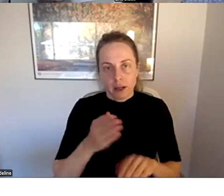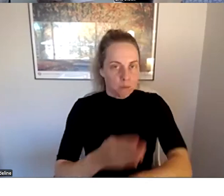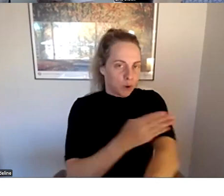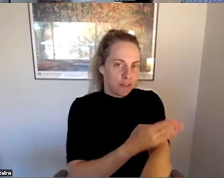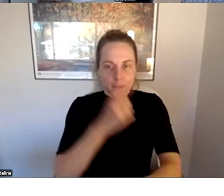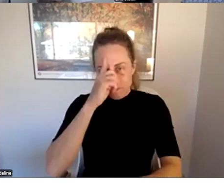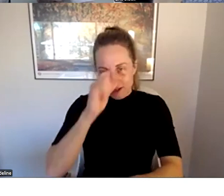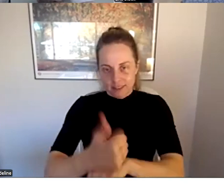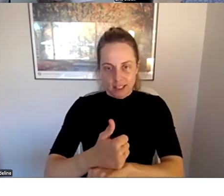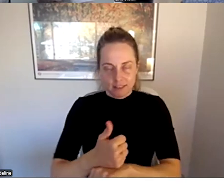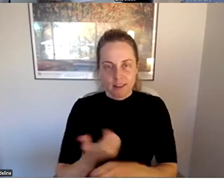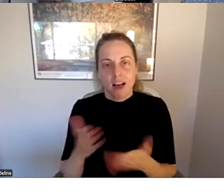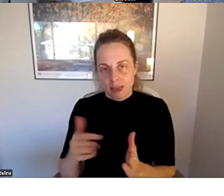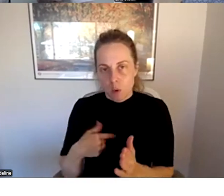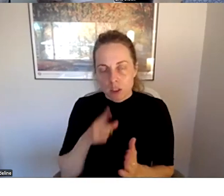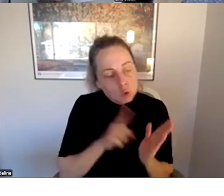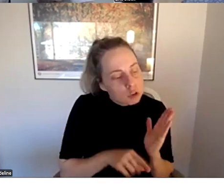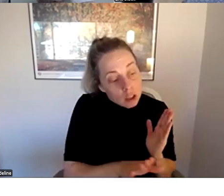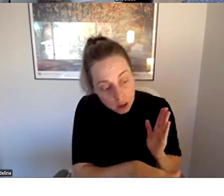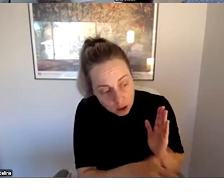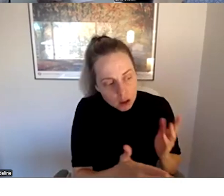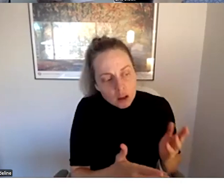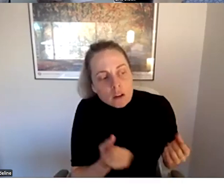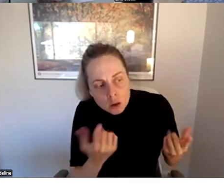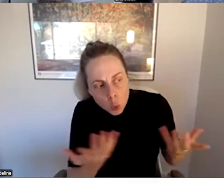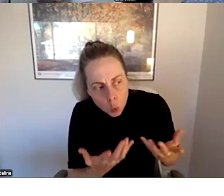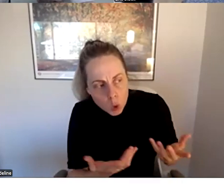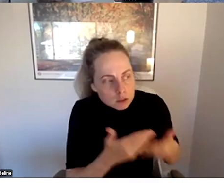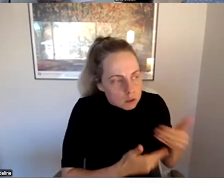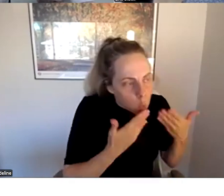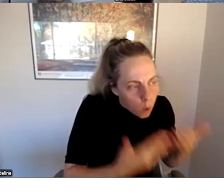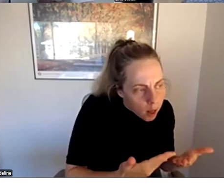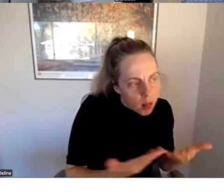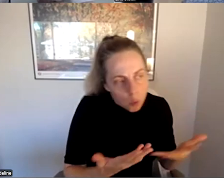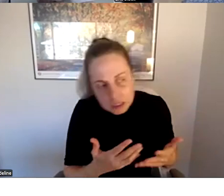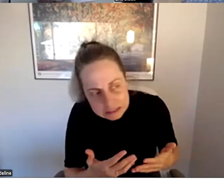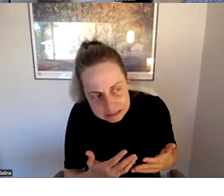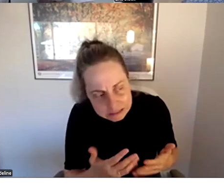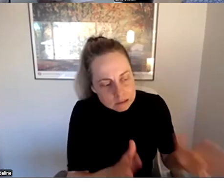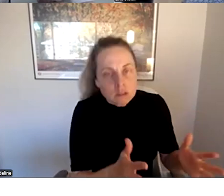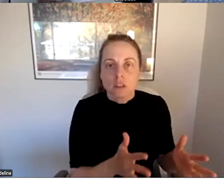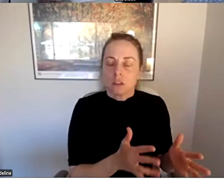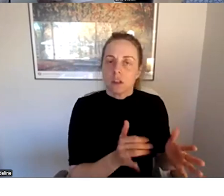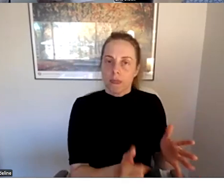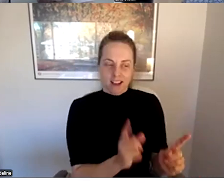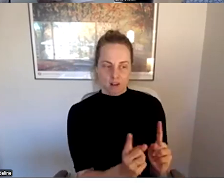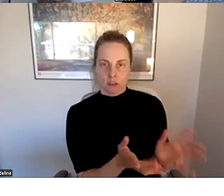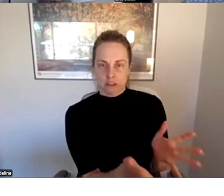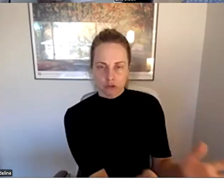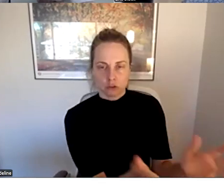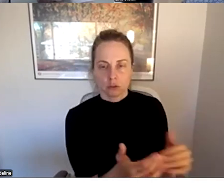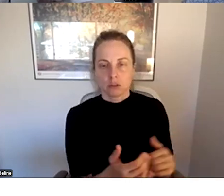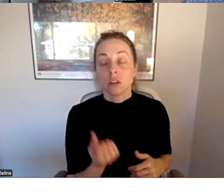to be checking in with people and understanding like what's working, what's not working. And as a result, that opens up all sorts of space